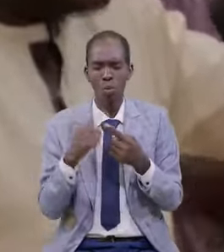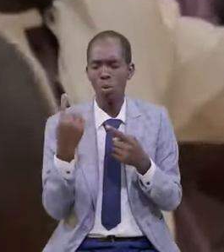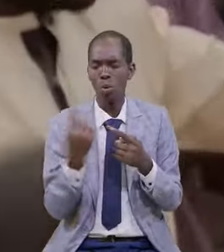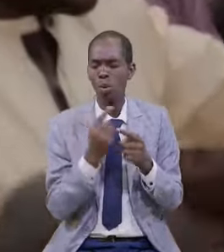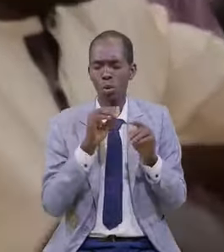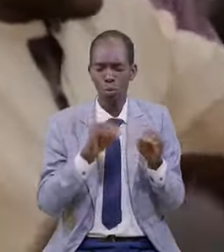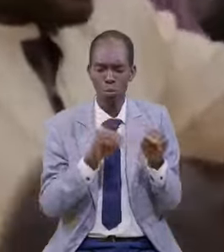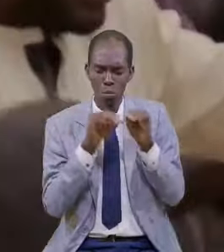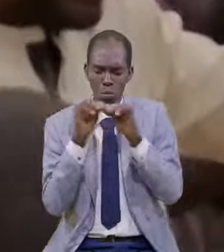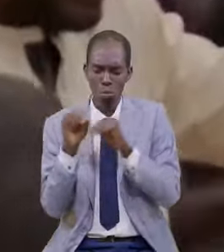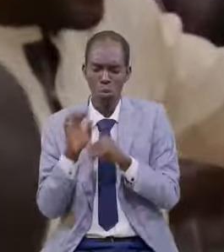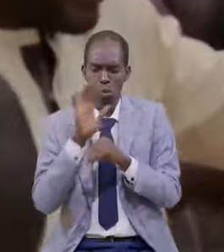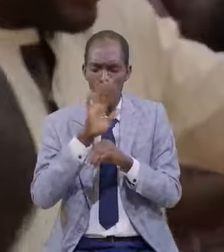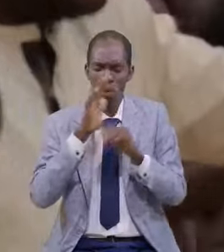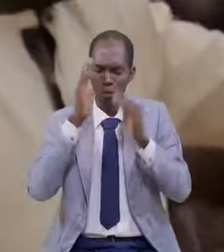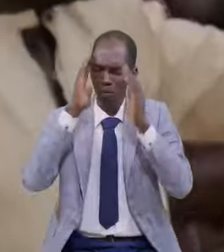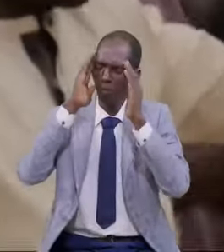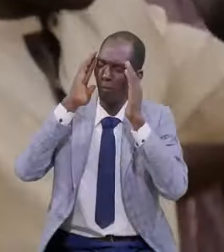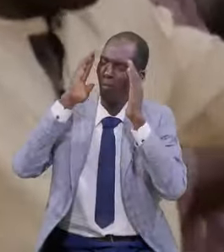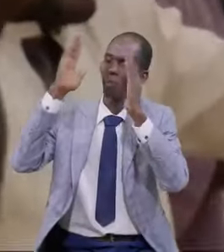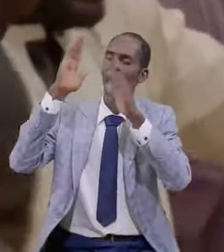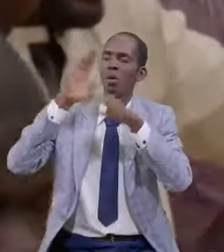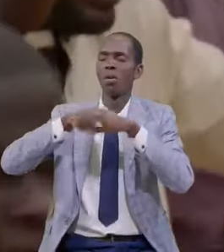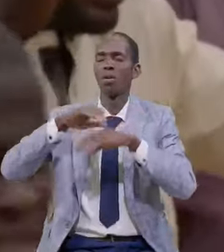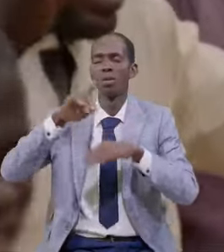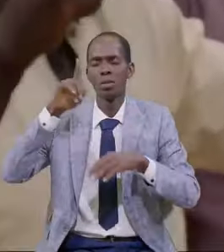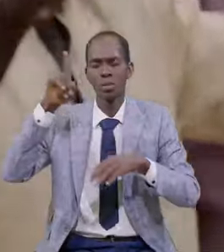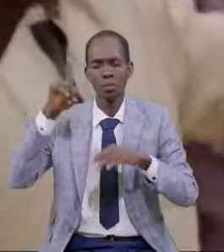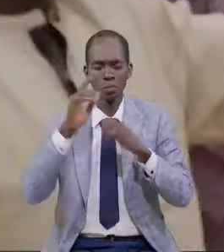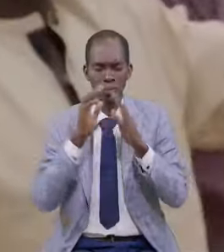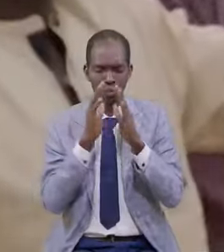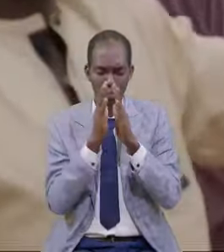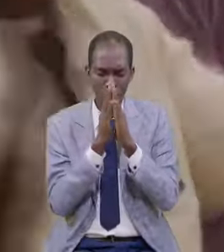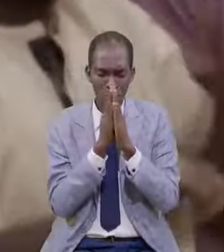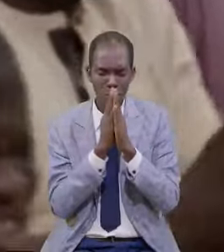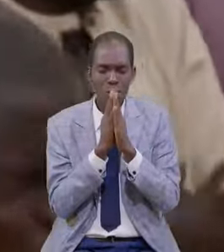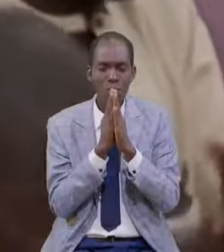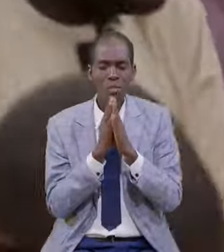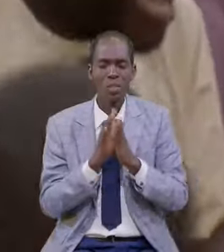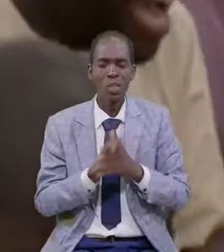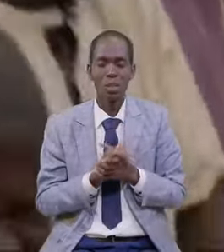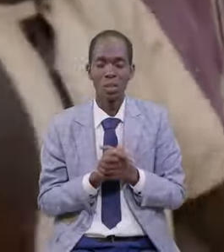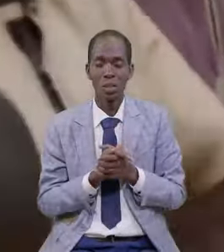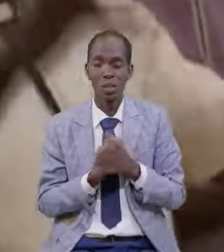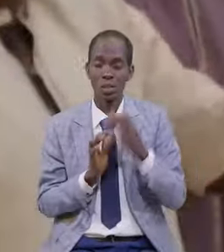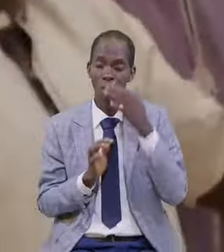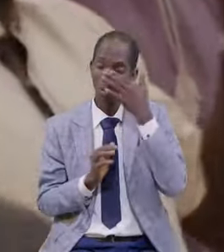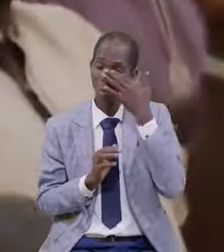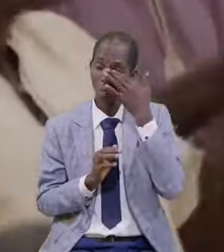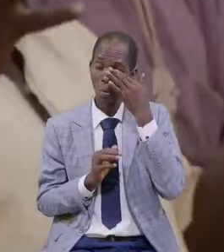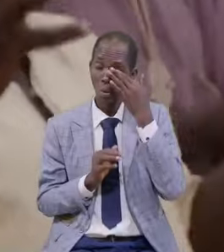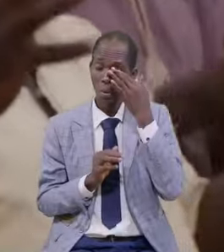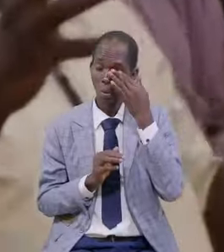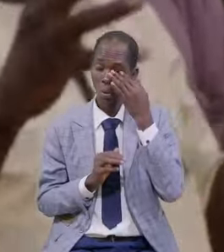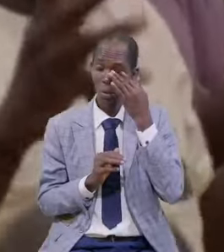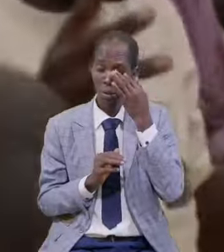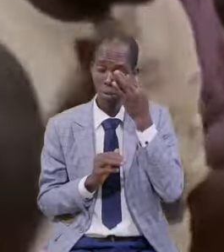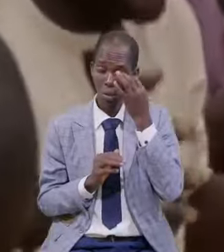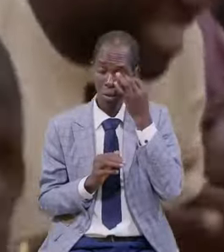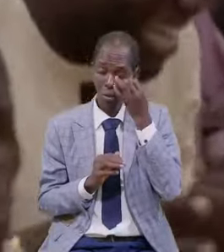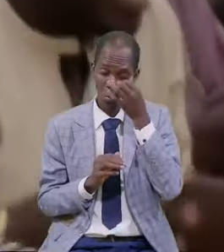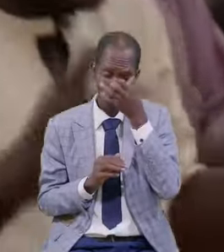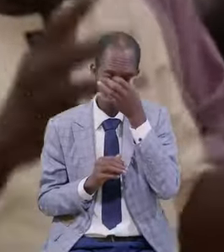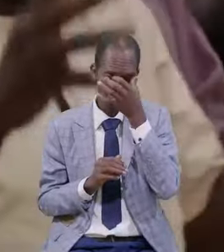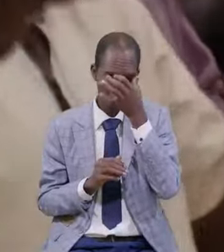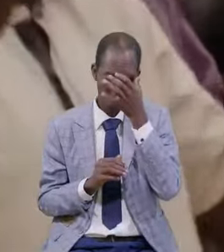invisible when I hear strange noise I see the invisible when discouragement surrounds me I see